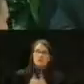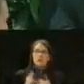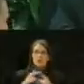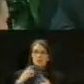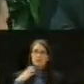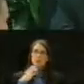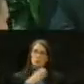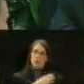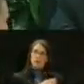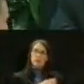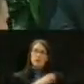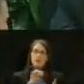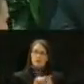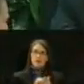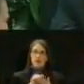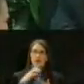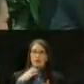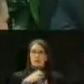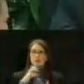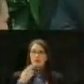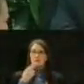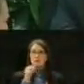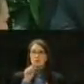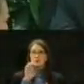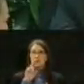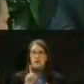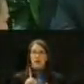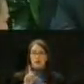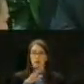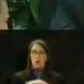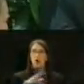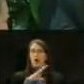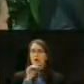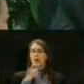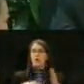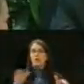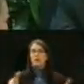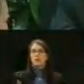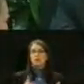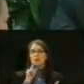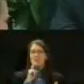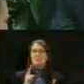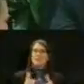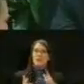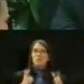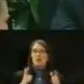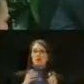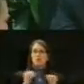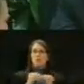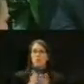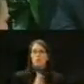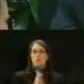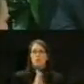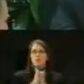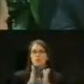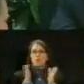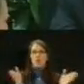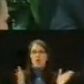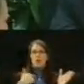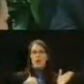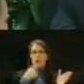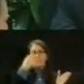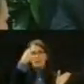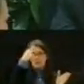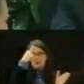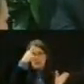introduced was a much broader, I believe, definition of what is required under the Sunshine